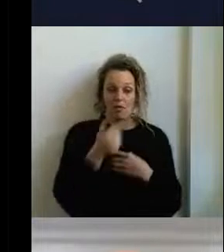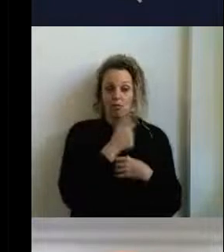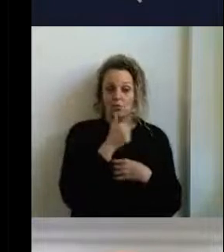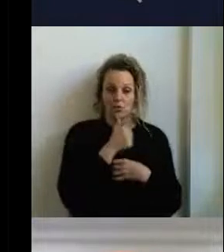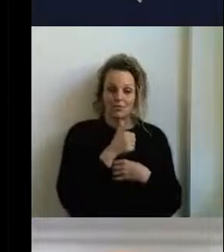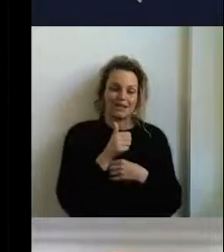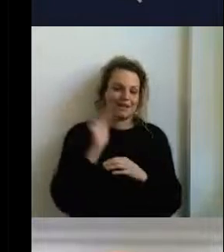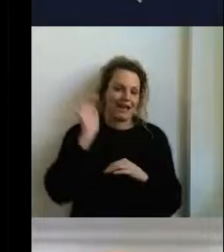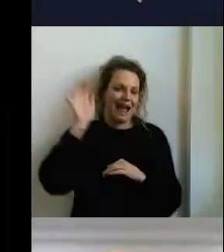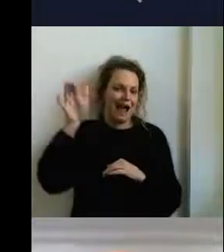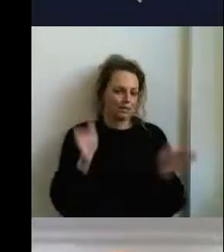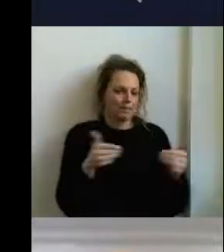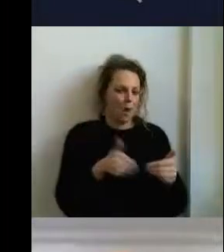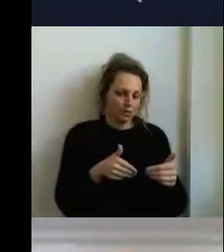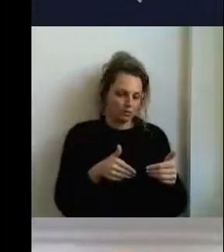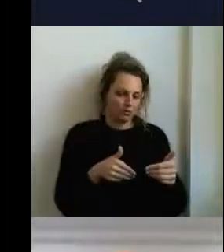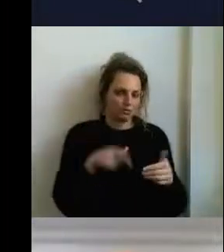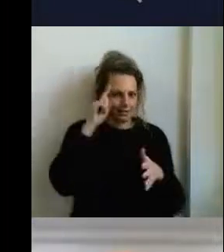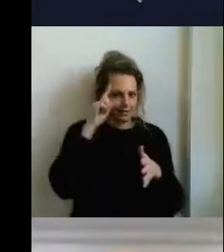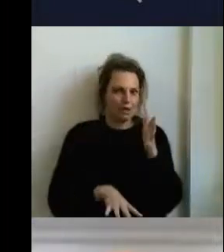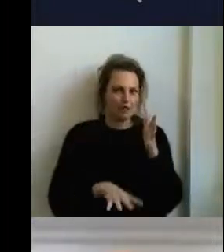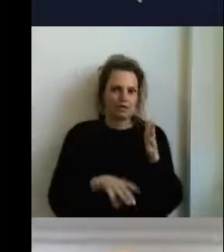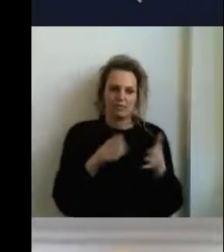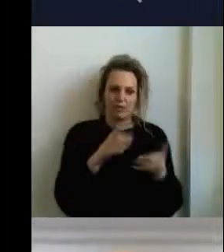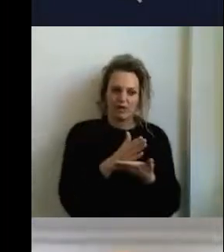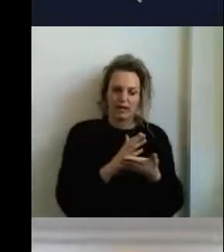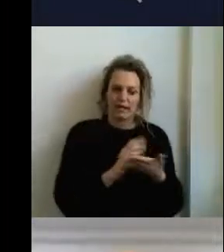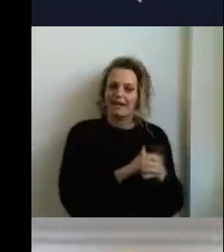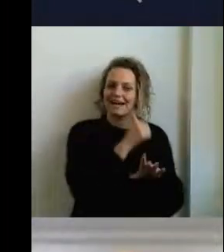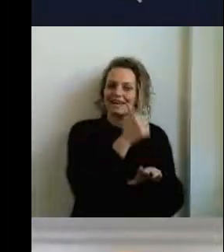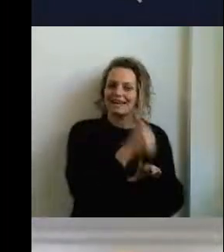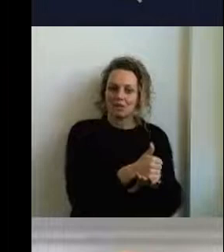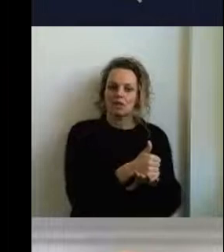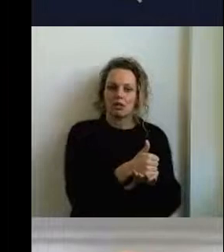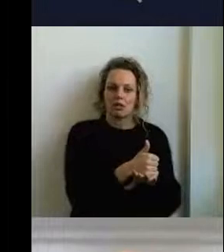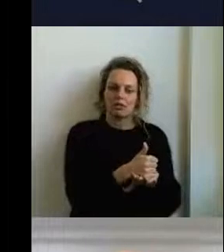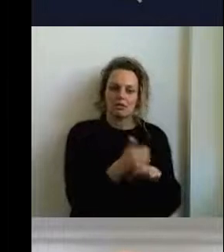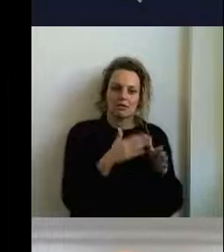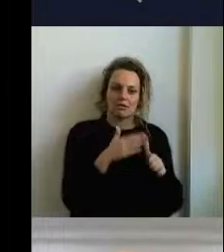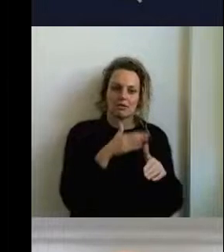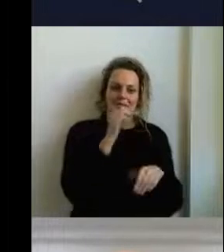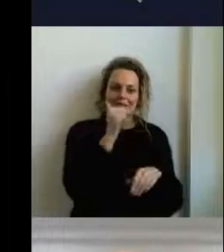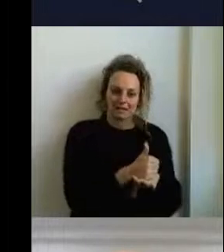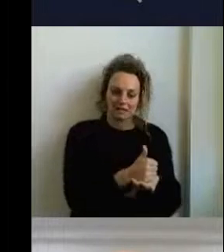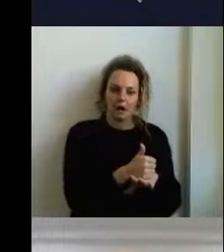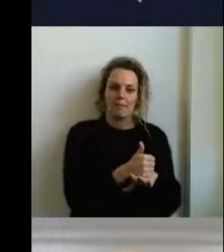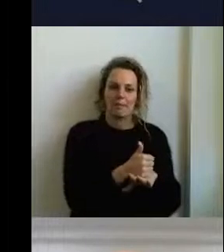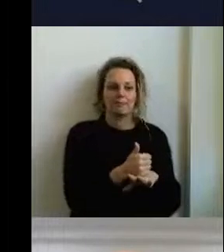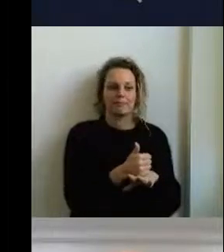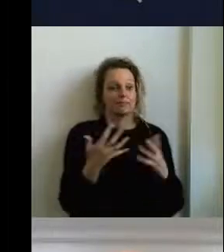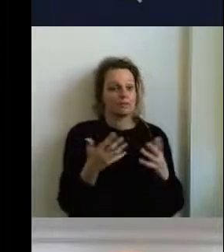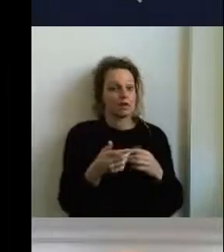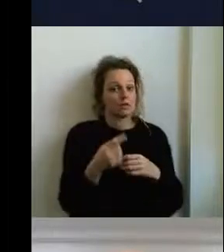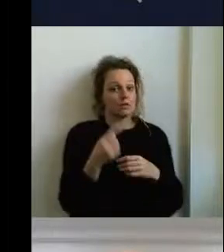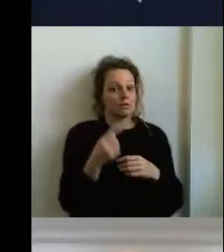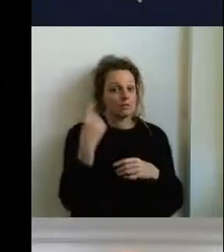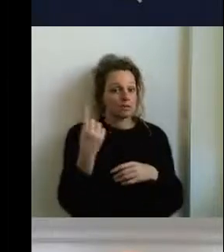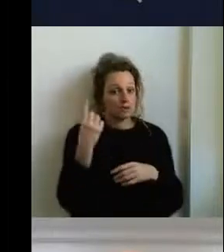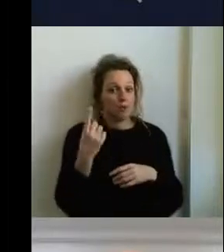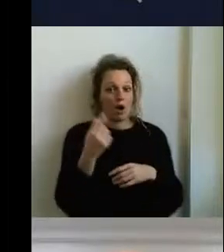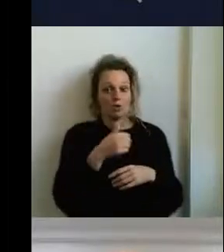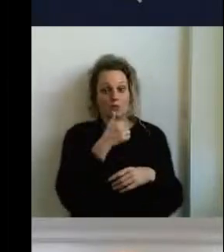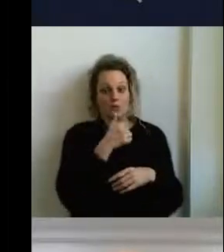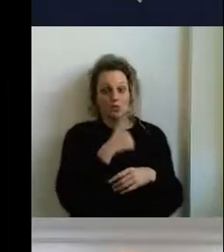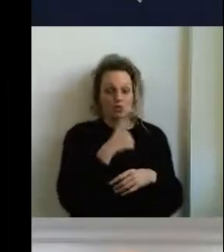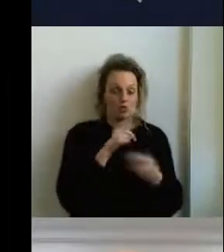like the initial setup, I think. And if not, somebody who is used to changing wallpapers, for example,